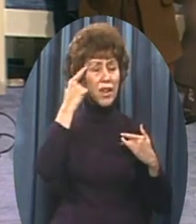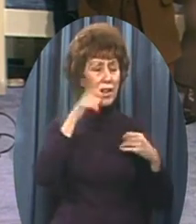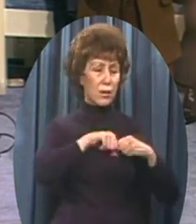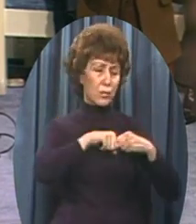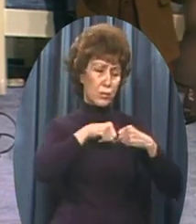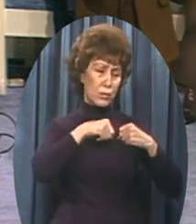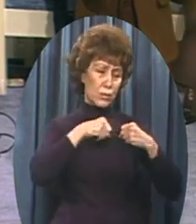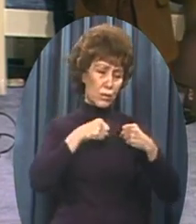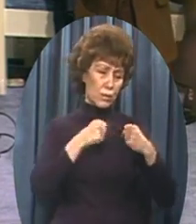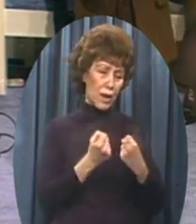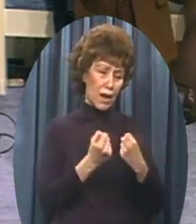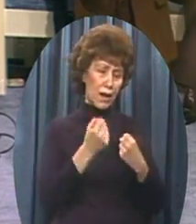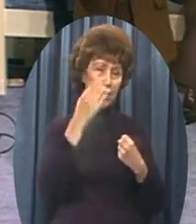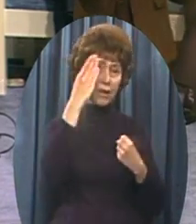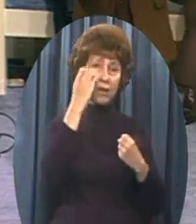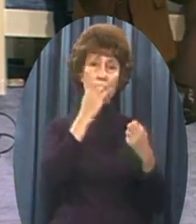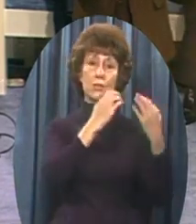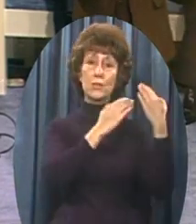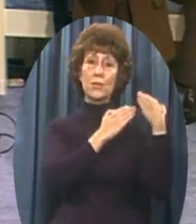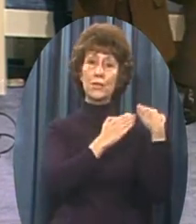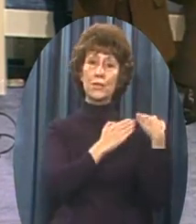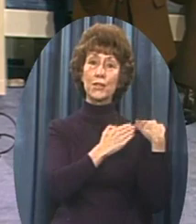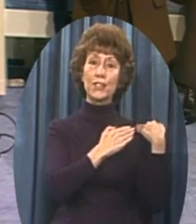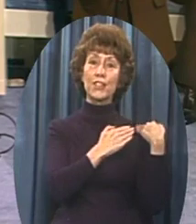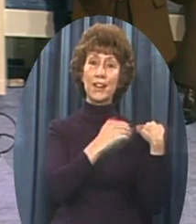in two, oh,